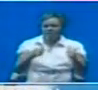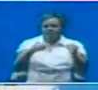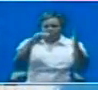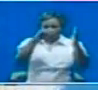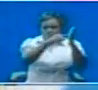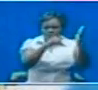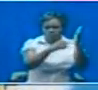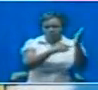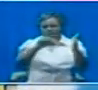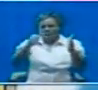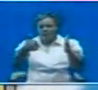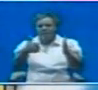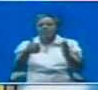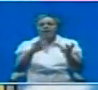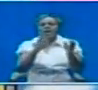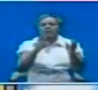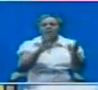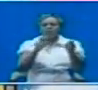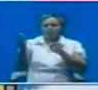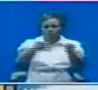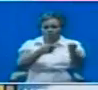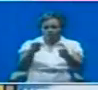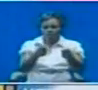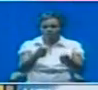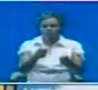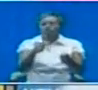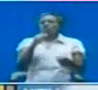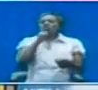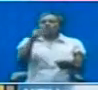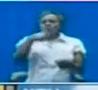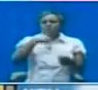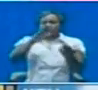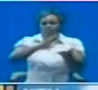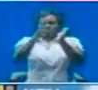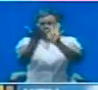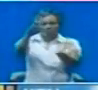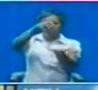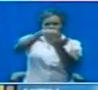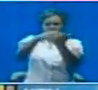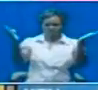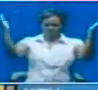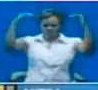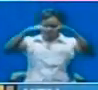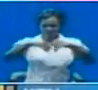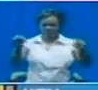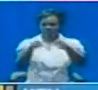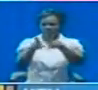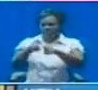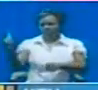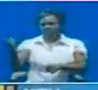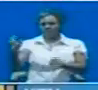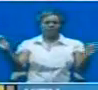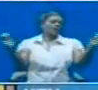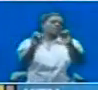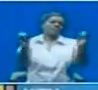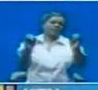to another jurisdiction. Let it not be said that I am attending the status conference as the President of the Republic